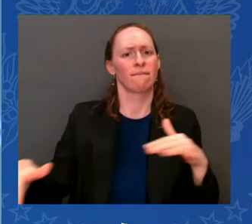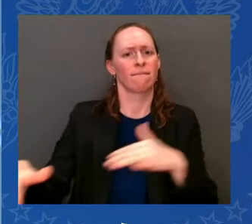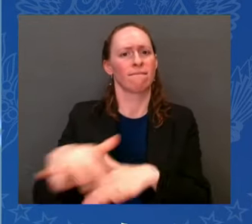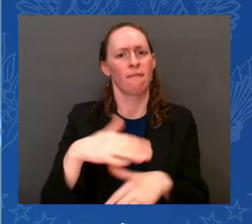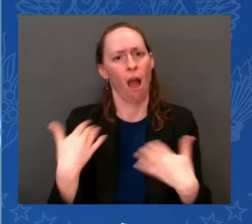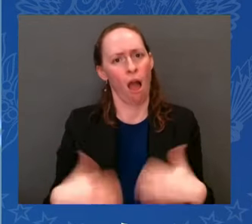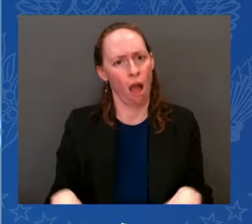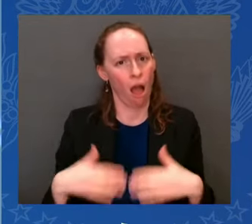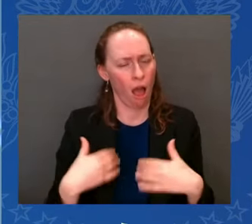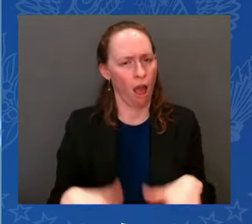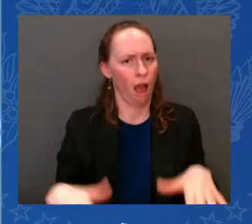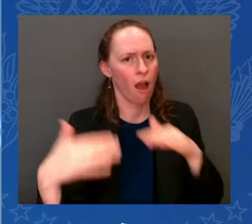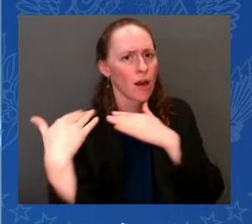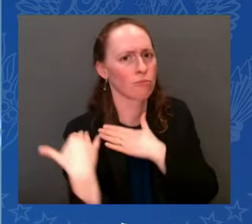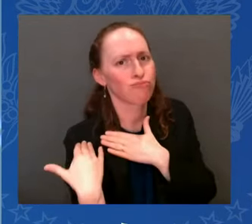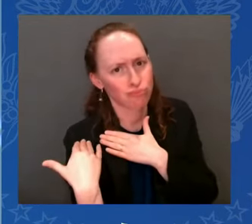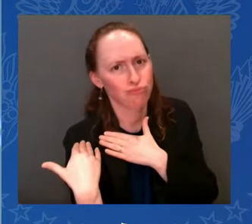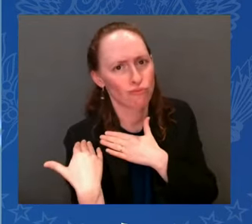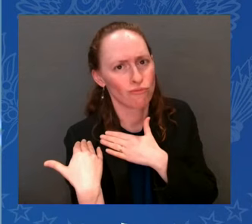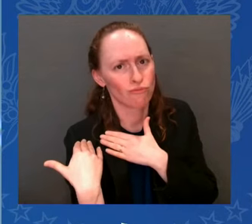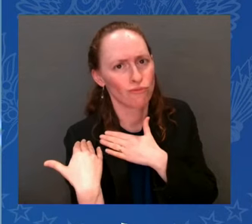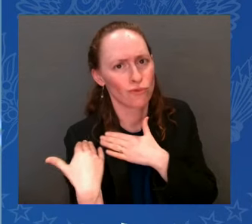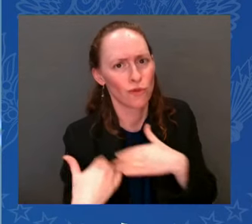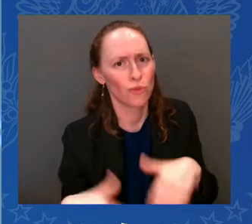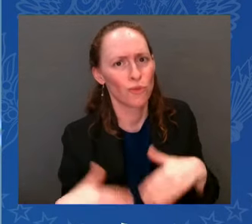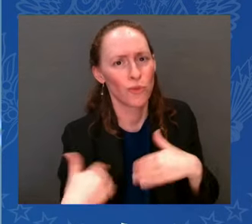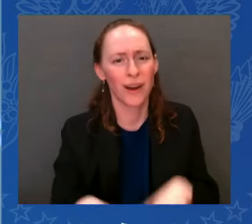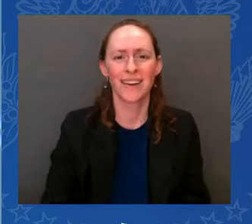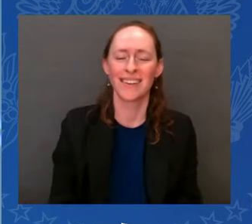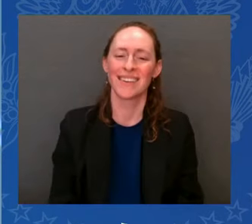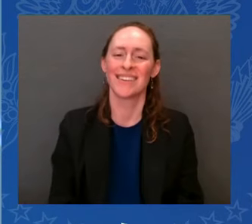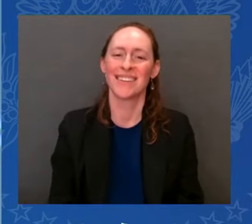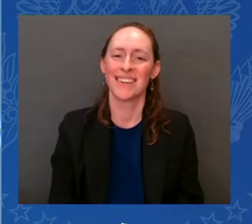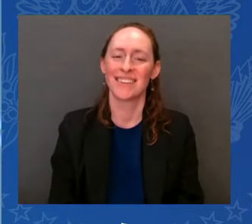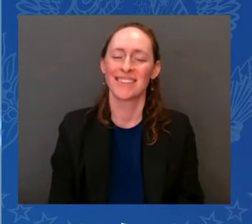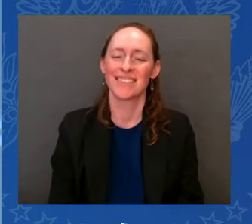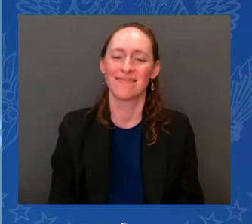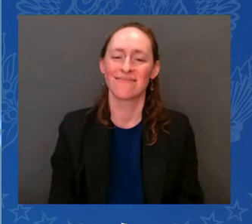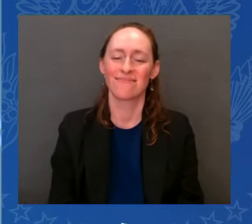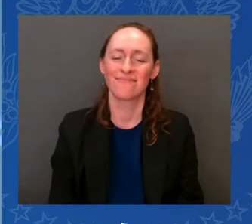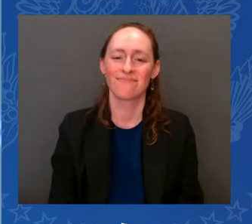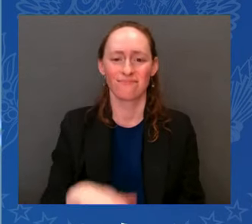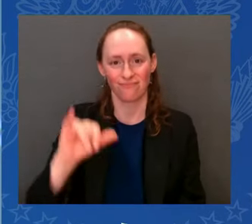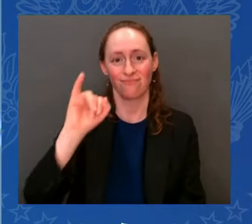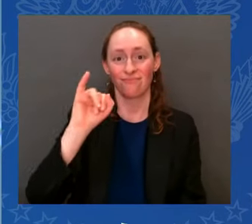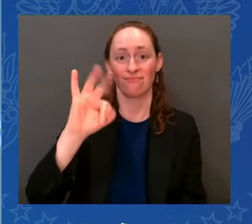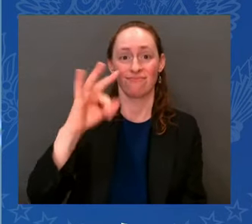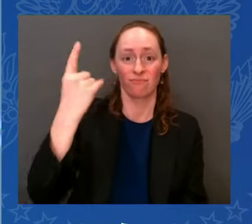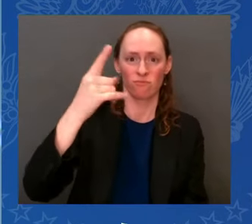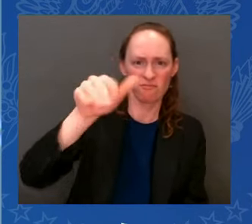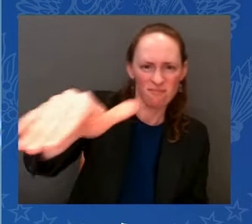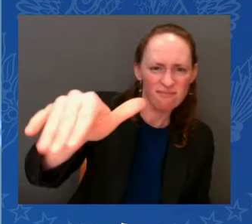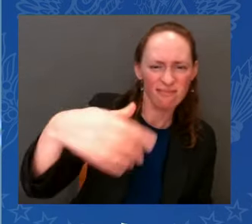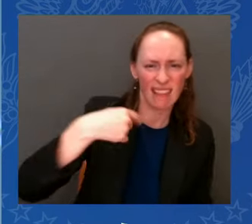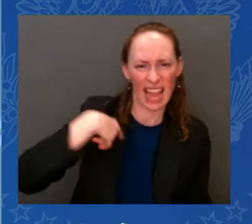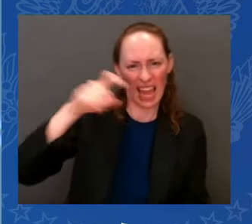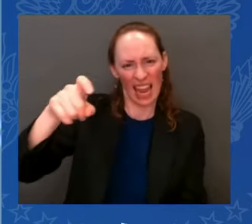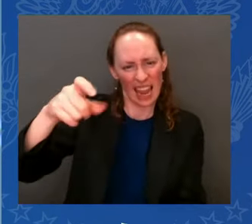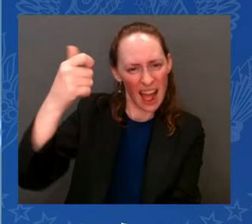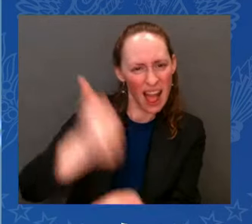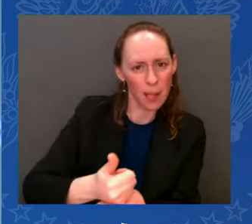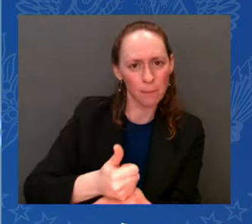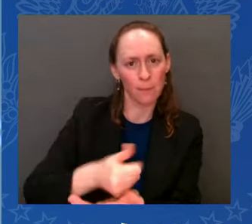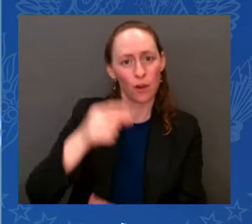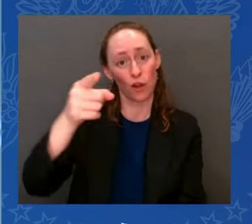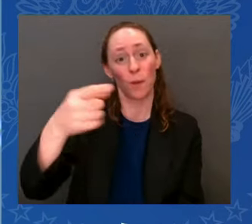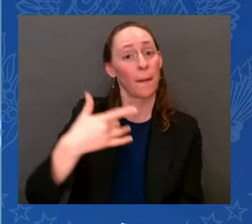when your constituents call needing help with a state problem or a city problem, you take the call and